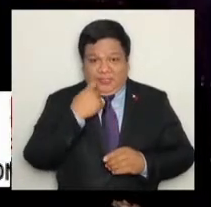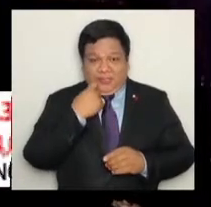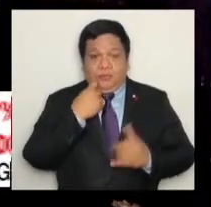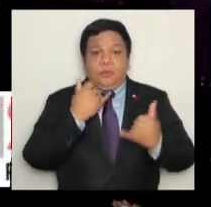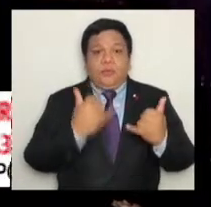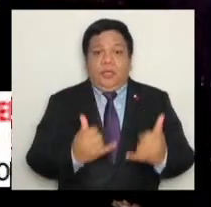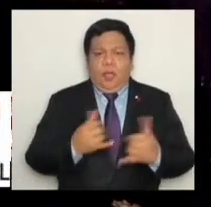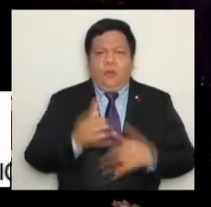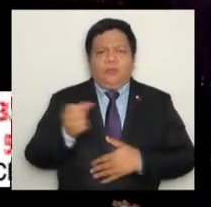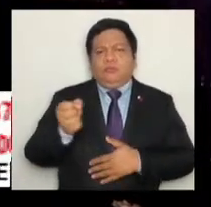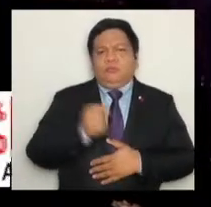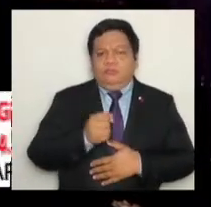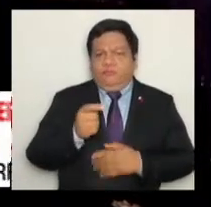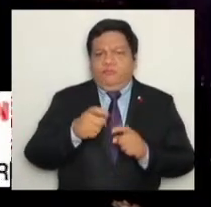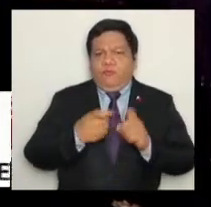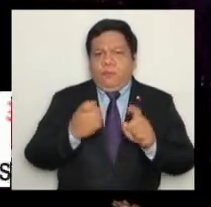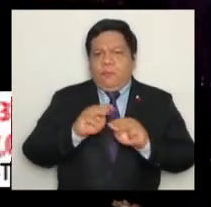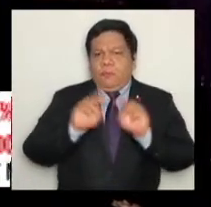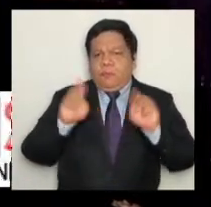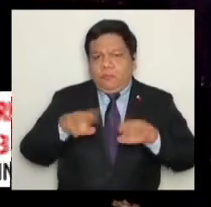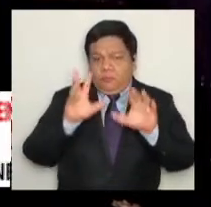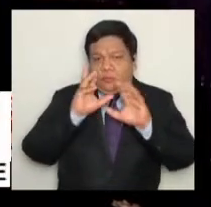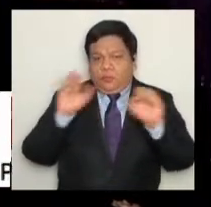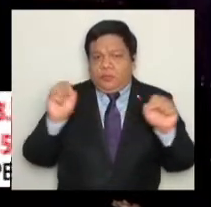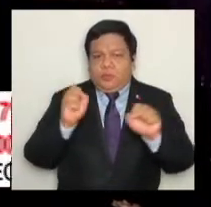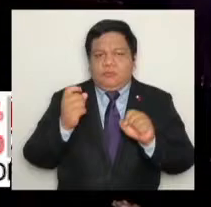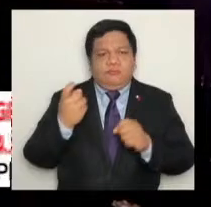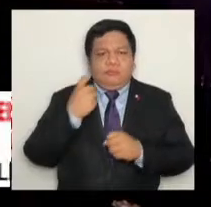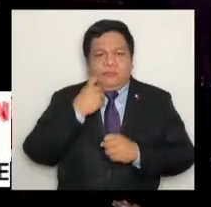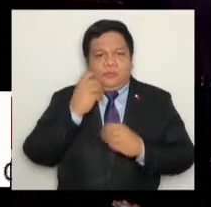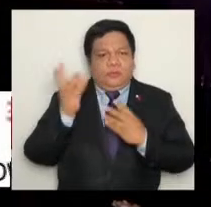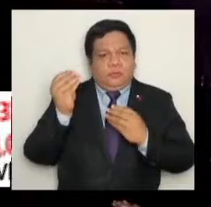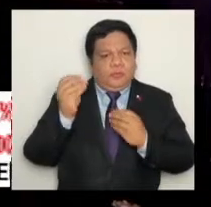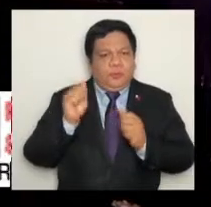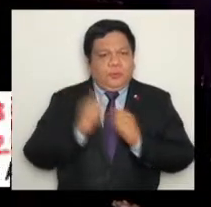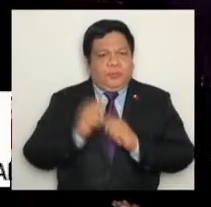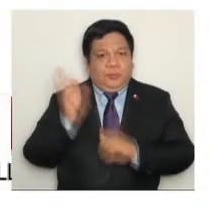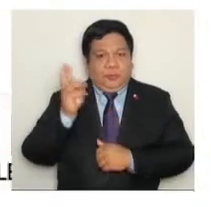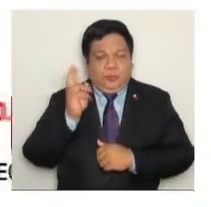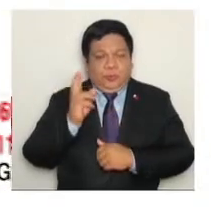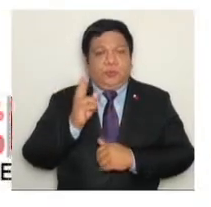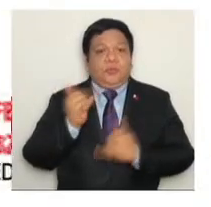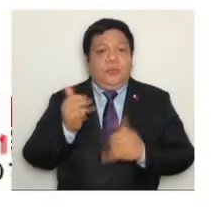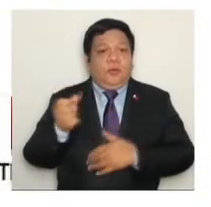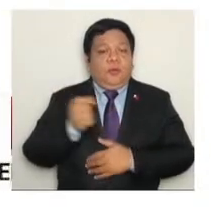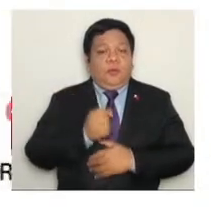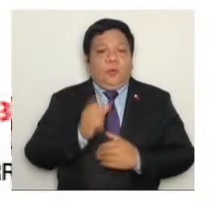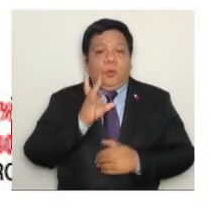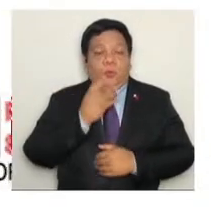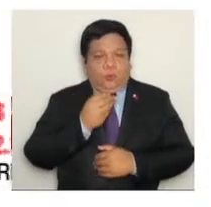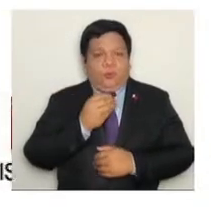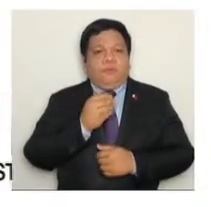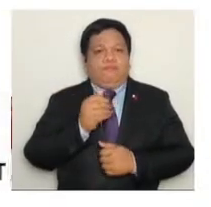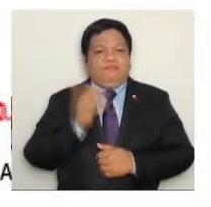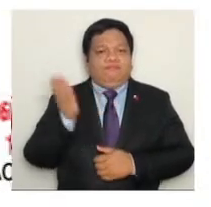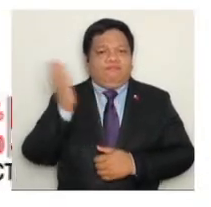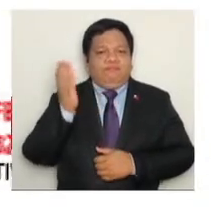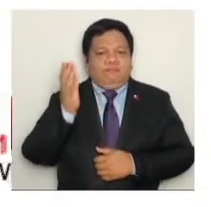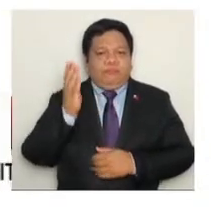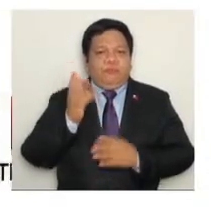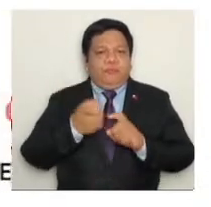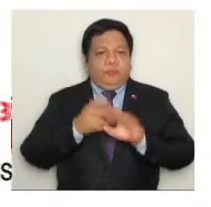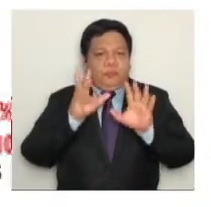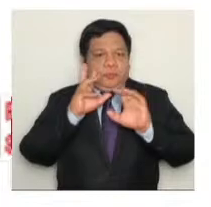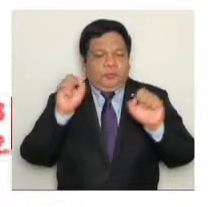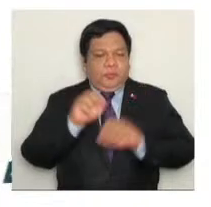latest findings of that independent commission. Joining us now on the program, Presidential Spokesperson Harry Roque. Secretary, good afternoon. Thanks for